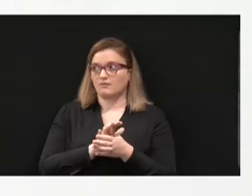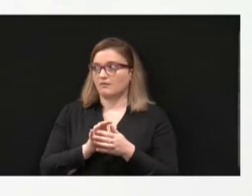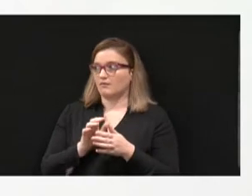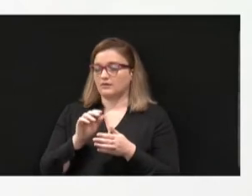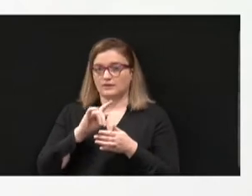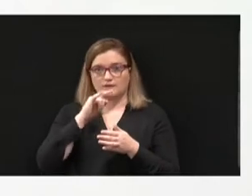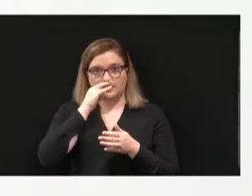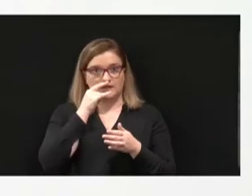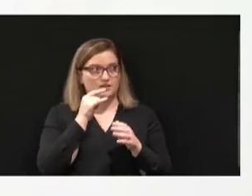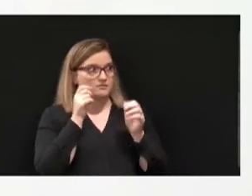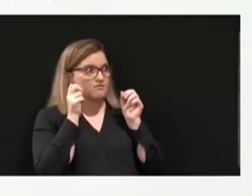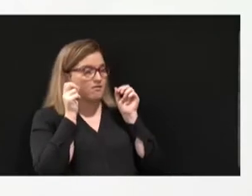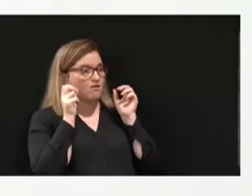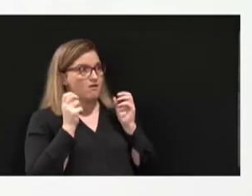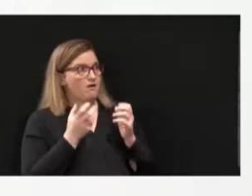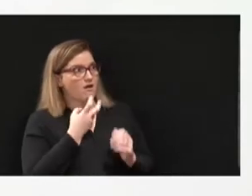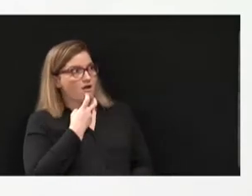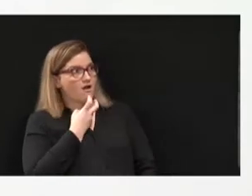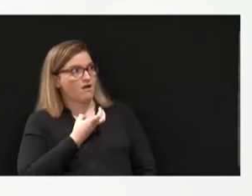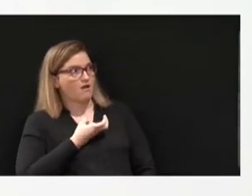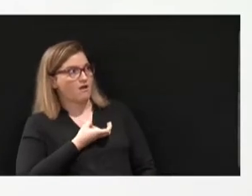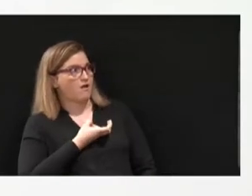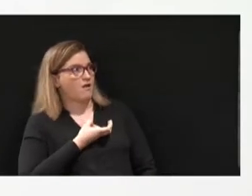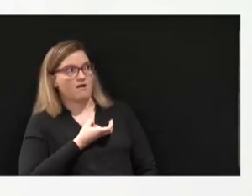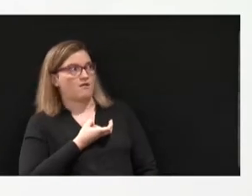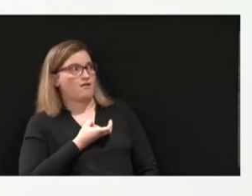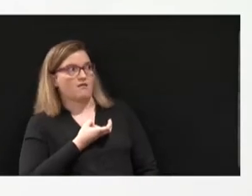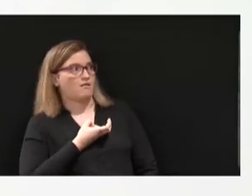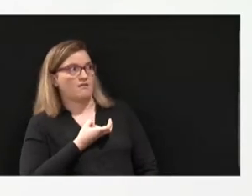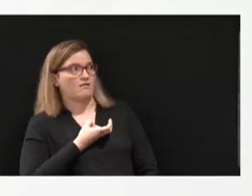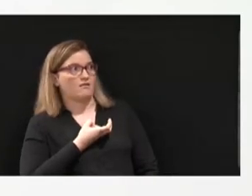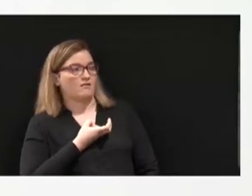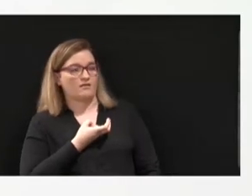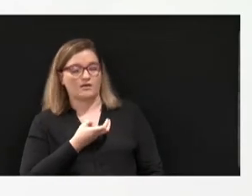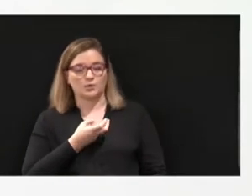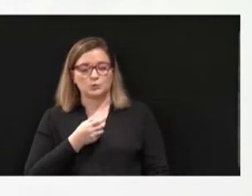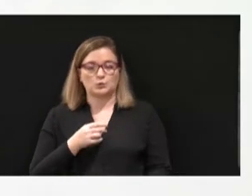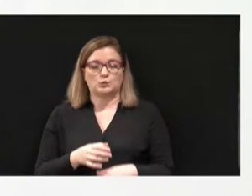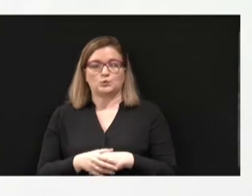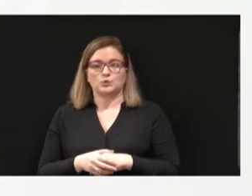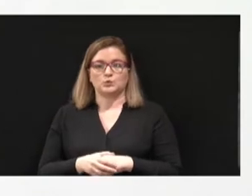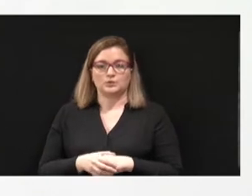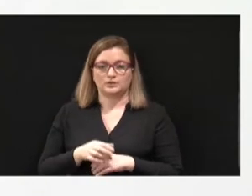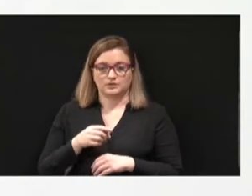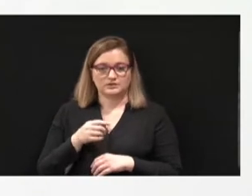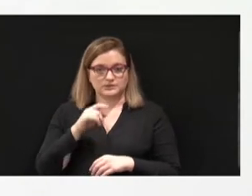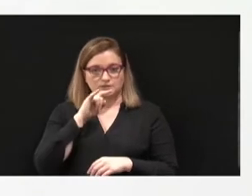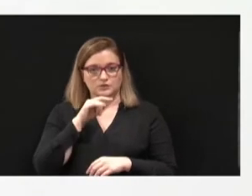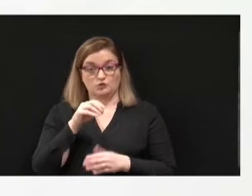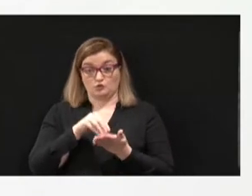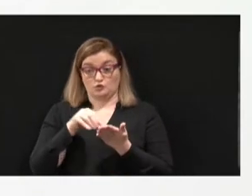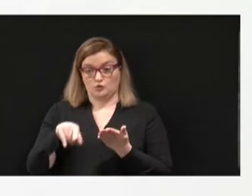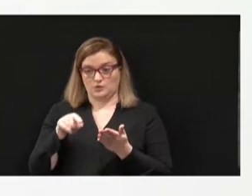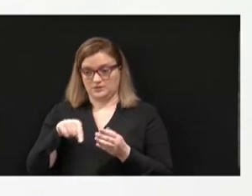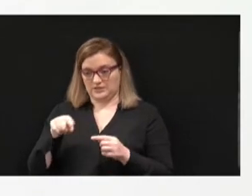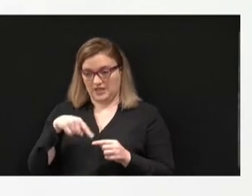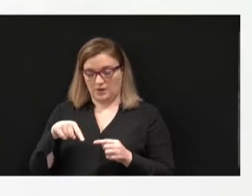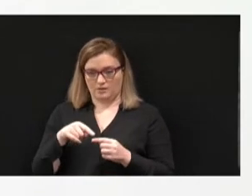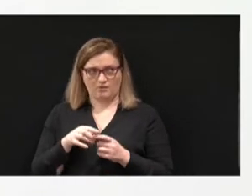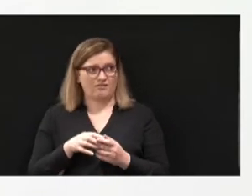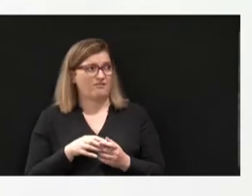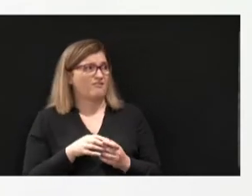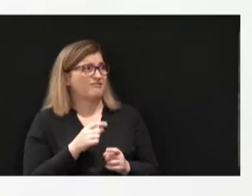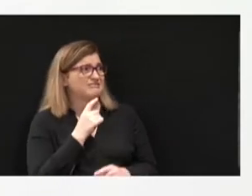a root canal. I mean, they were just like, you gotta be kidding. And all of this rich language that they